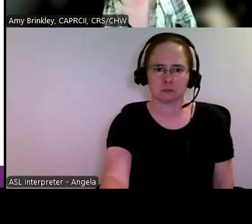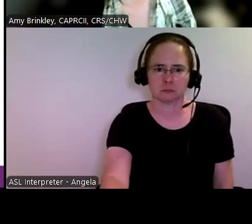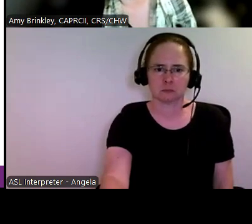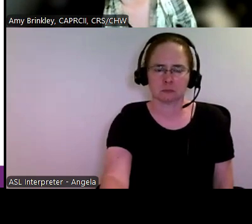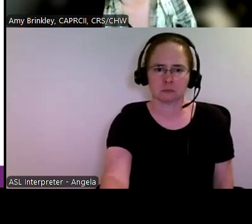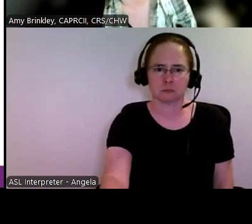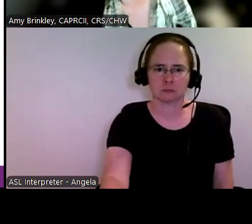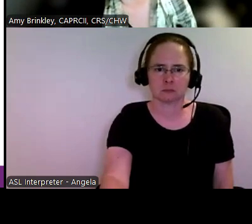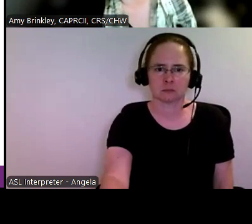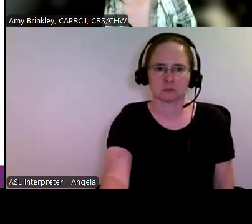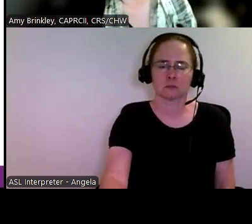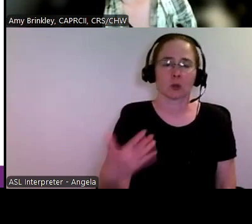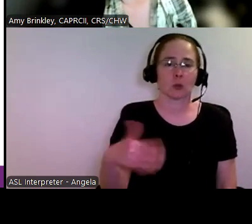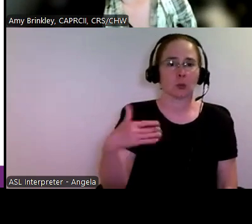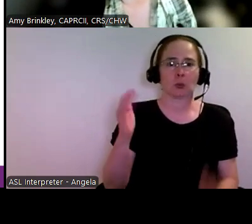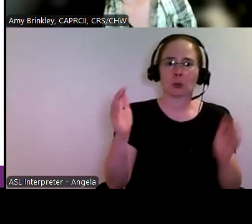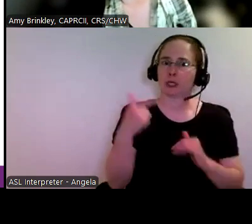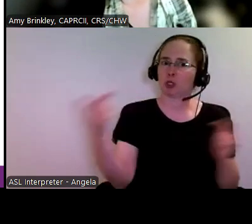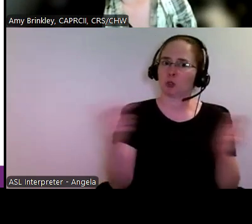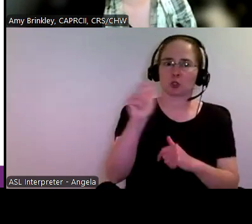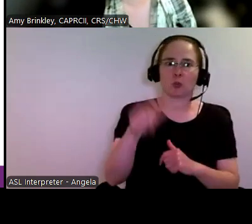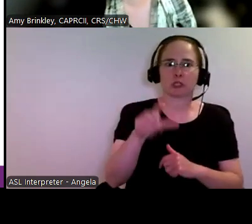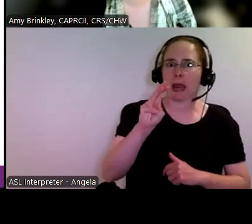So this is a huge question, Amy, and I